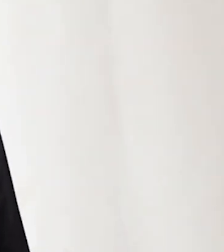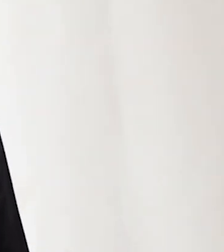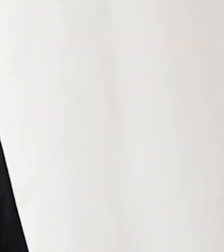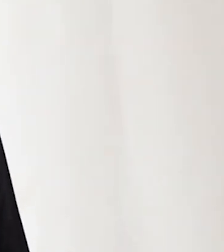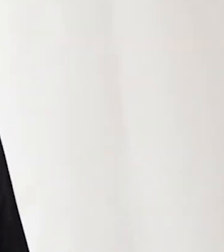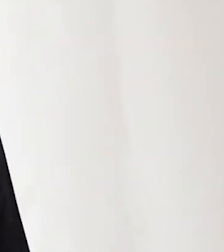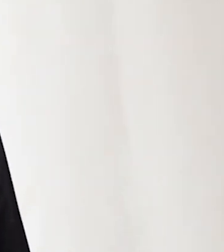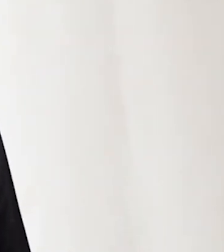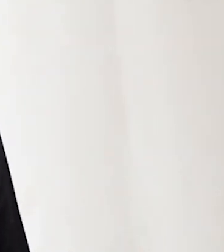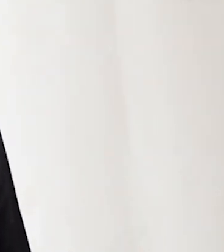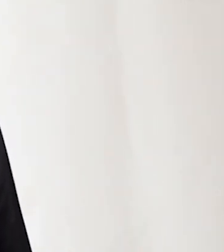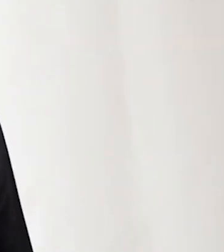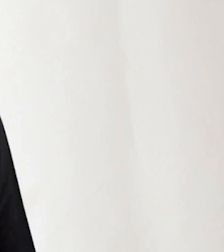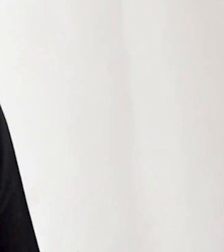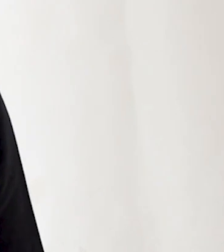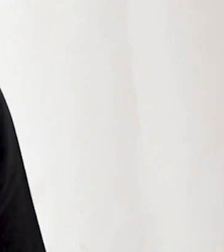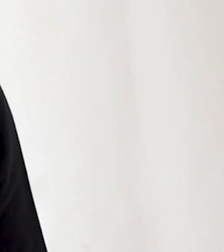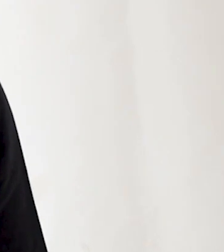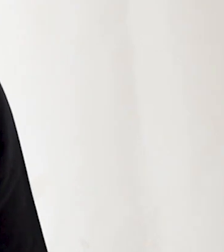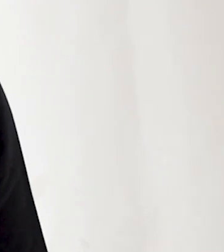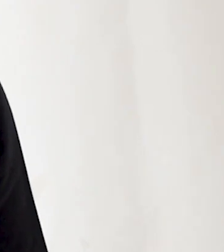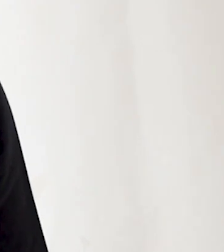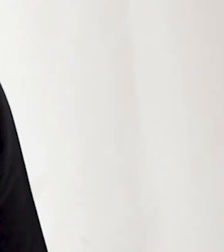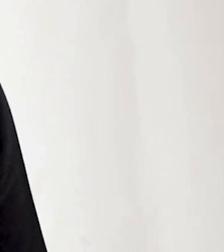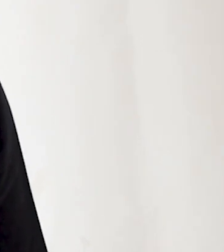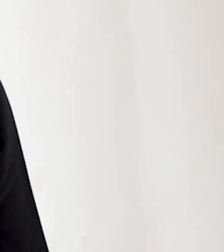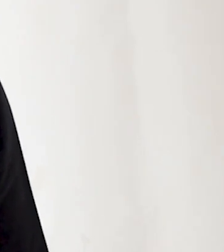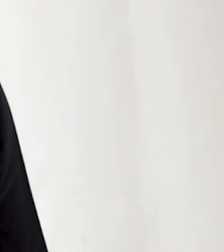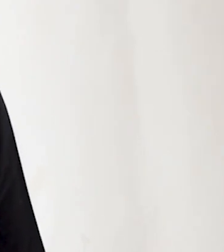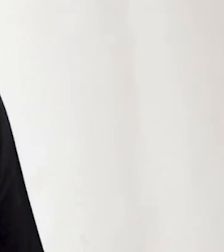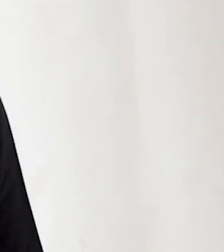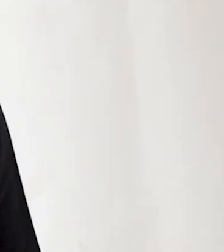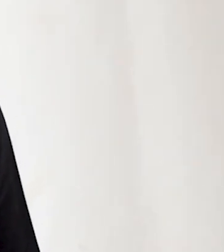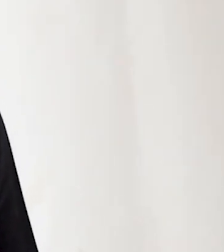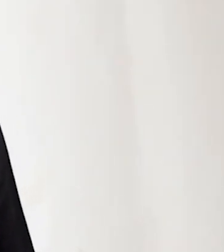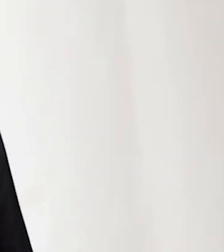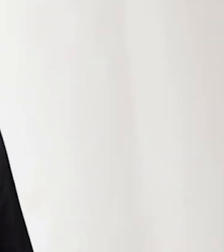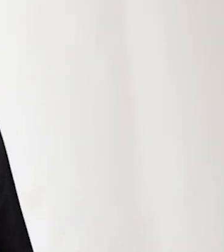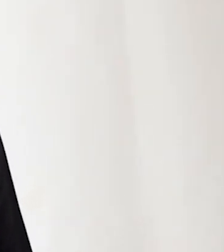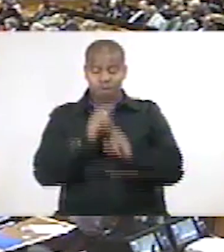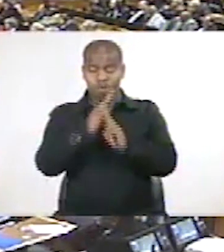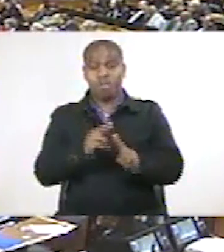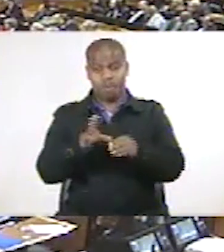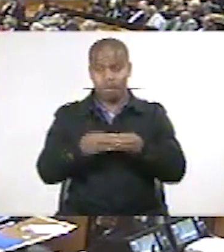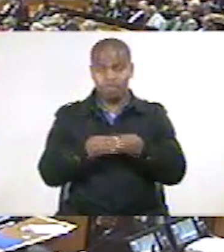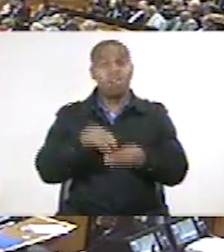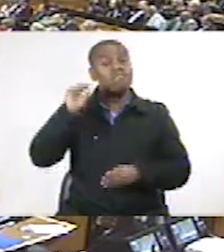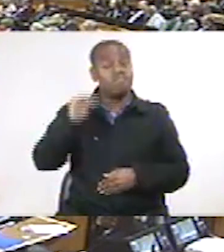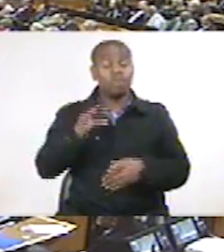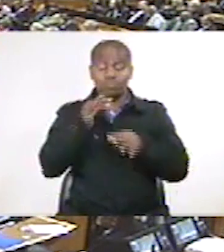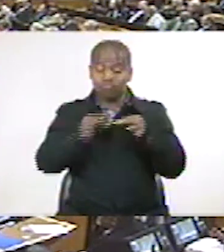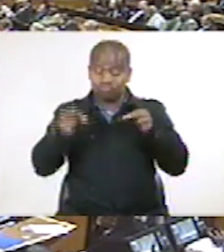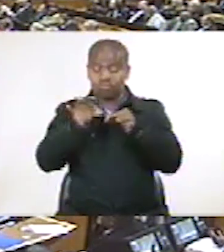You, with your numbers, will have a 2/3 majority to amend the constitution to make sure that black people get back the land. There is a gift